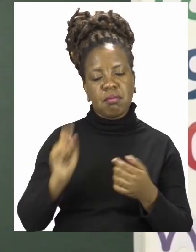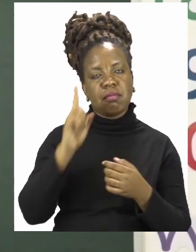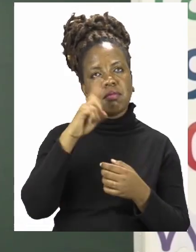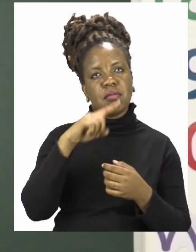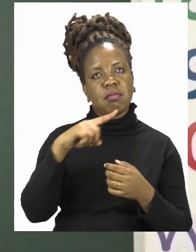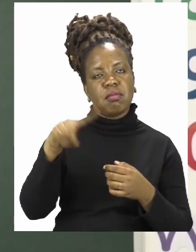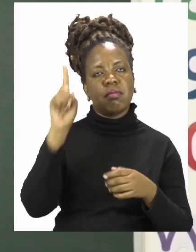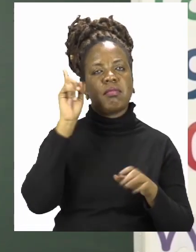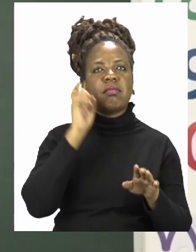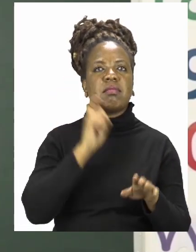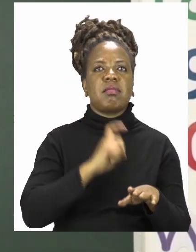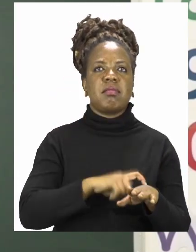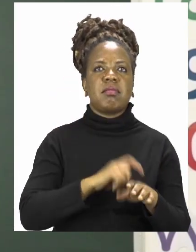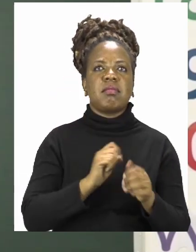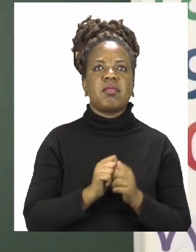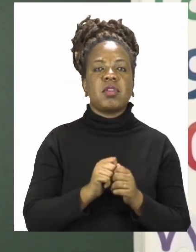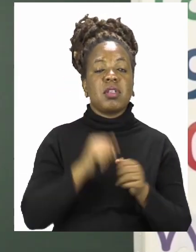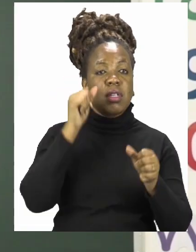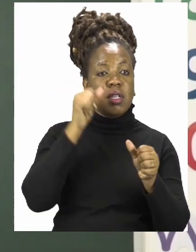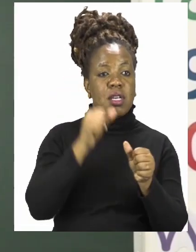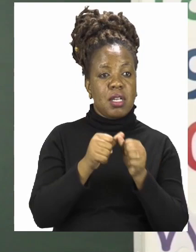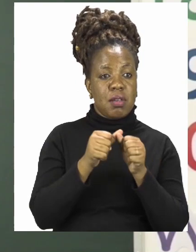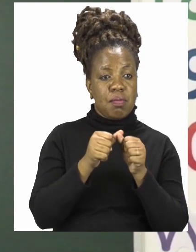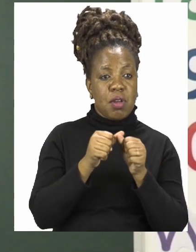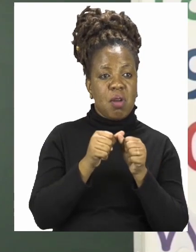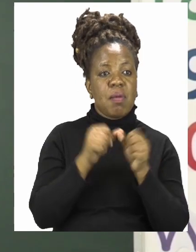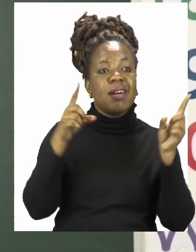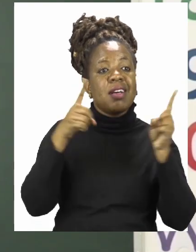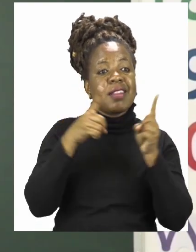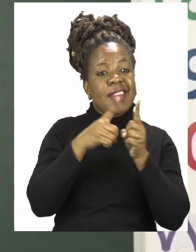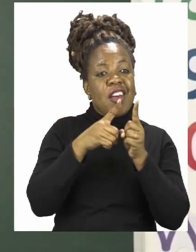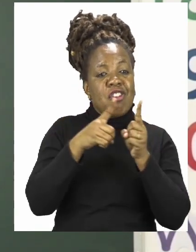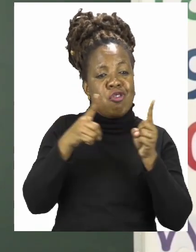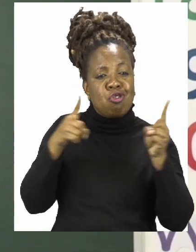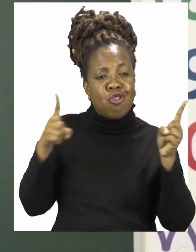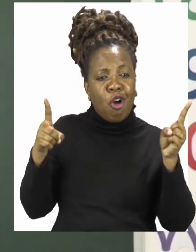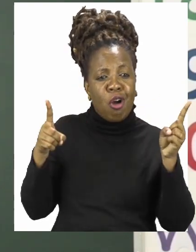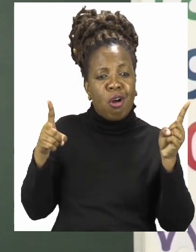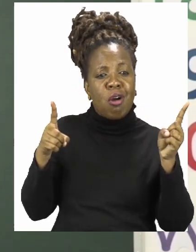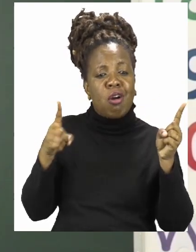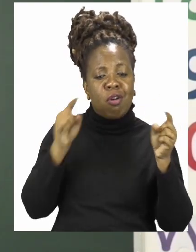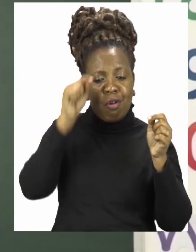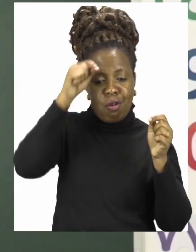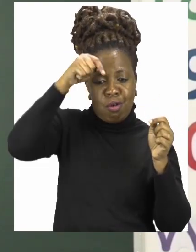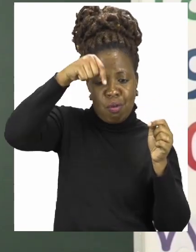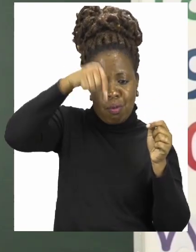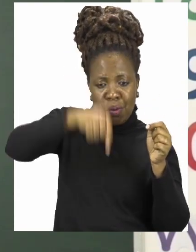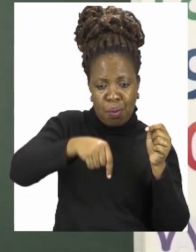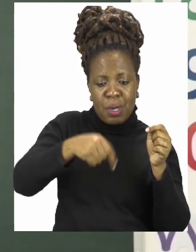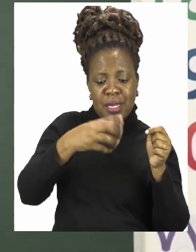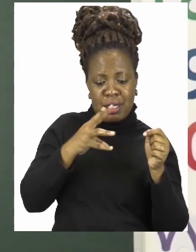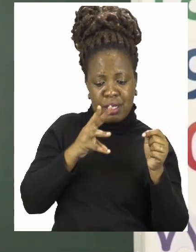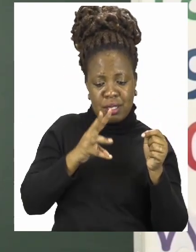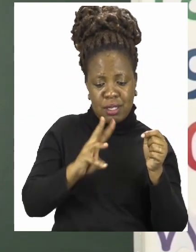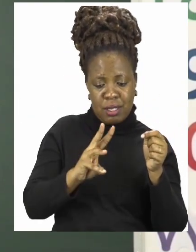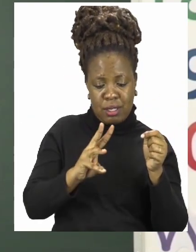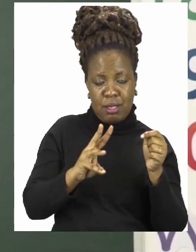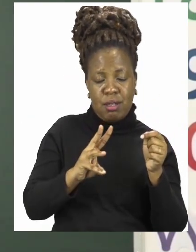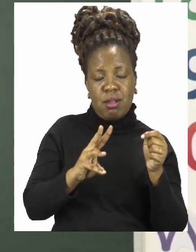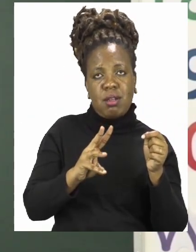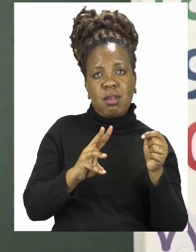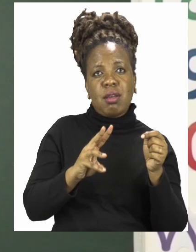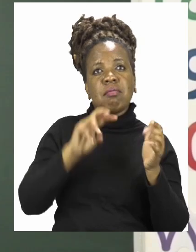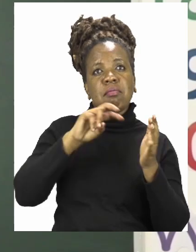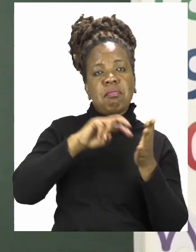Remember, when the long hand or the minute hand is facing 6, we know that it is half